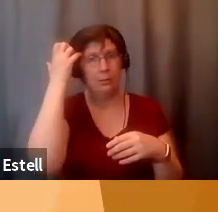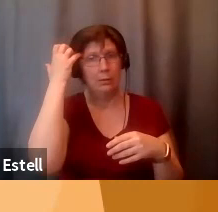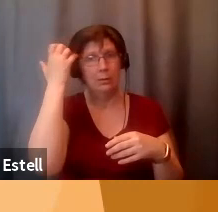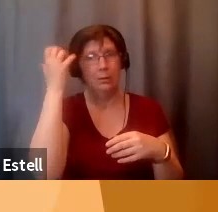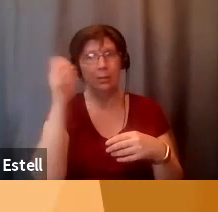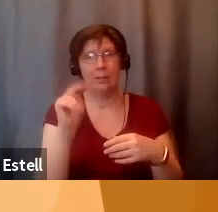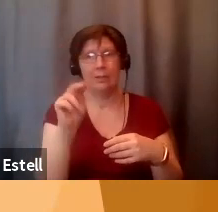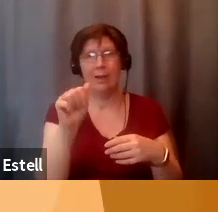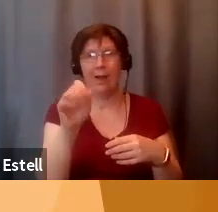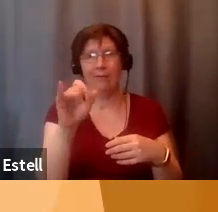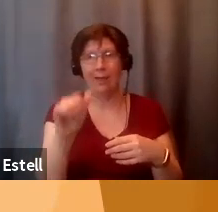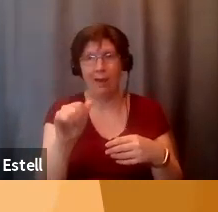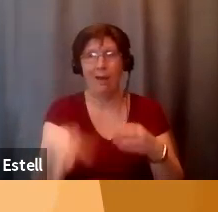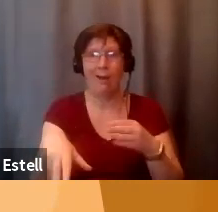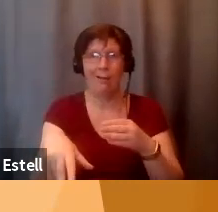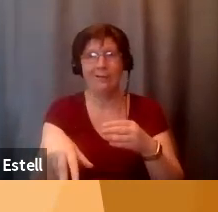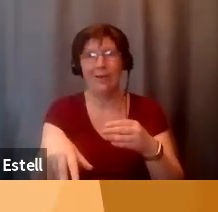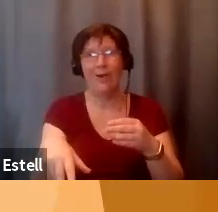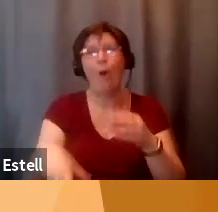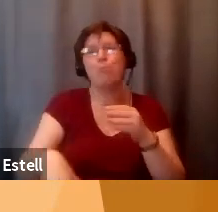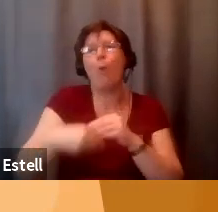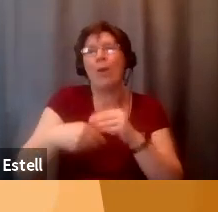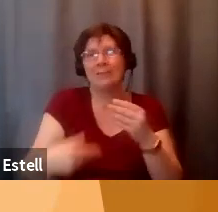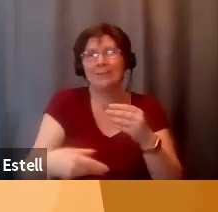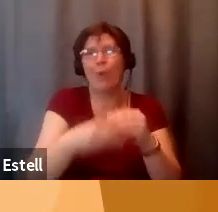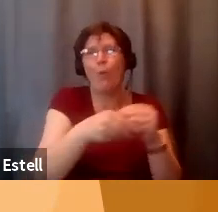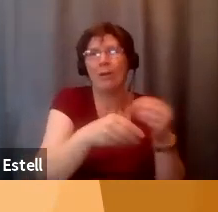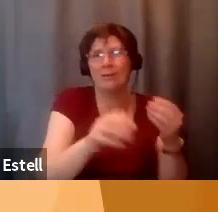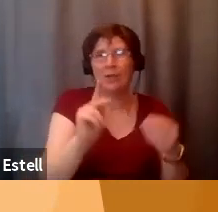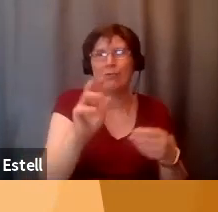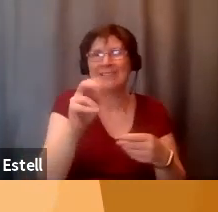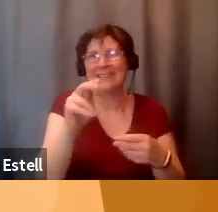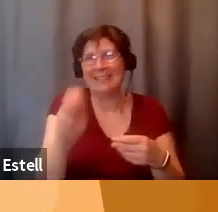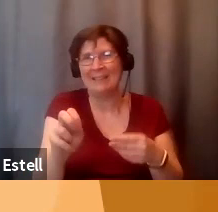Nafia gets a bonus. Christine gets a bonus. Okay.